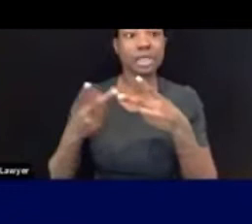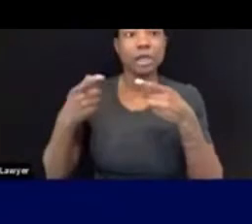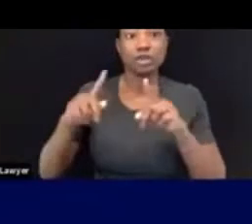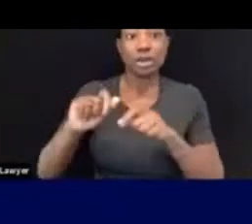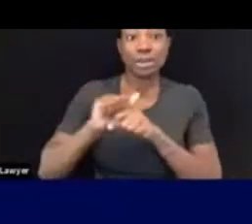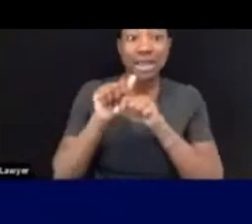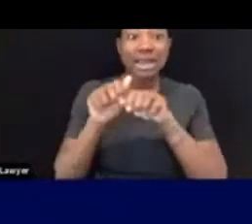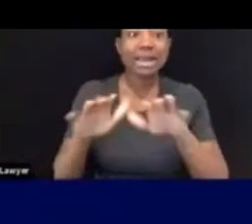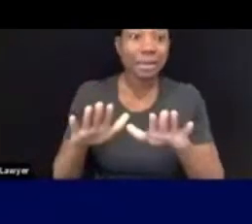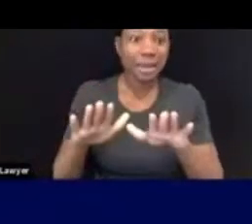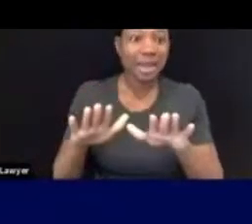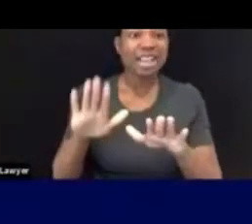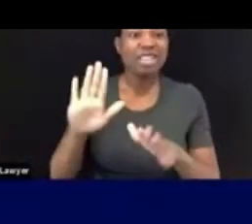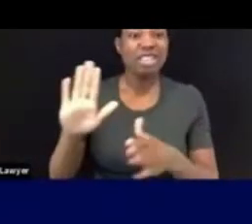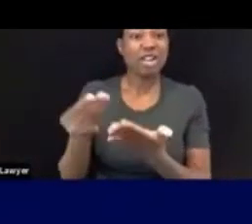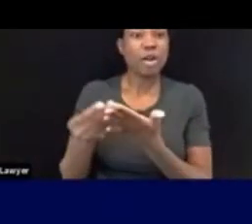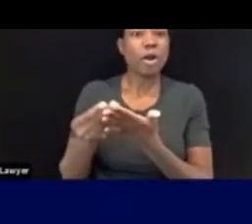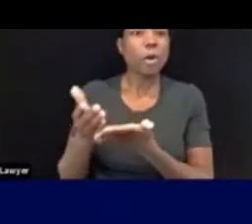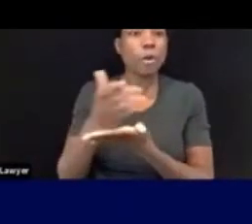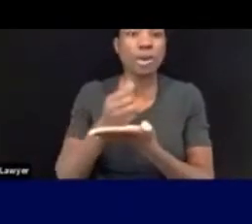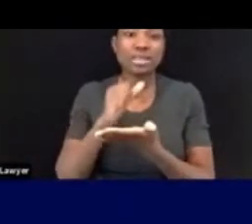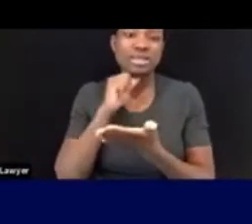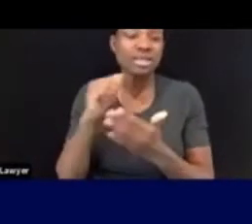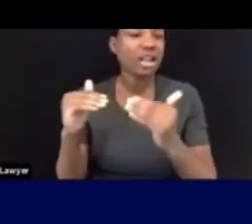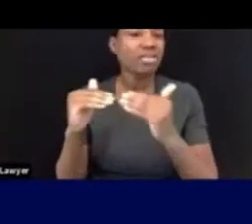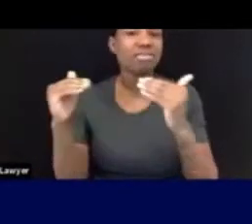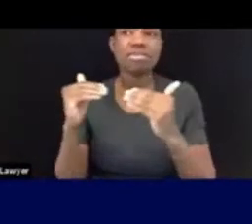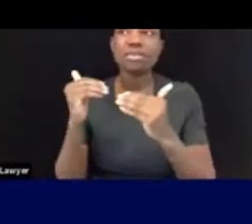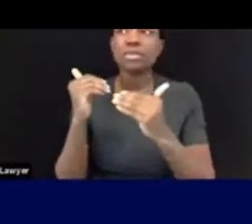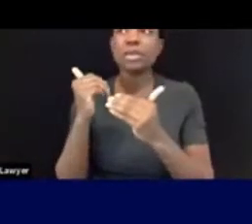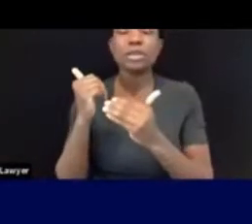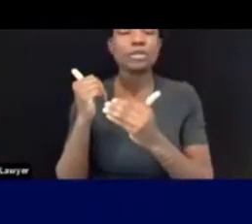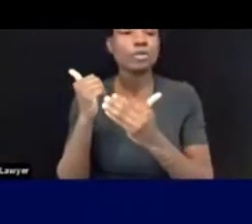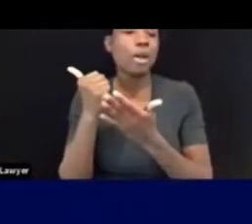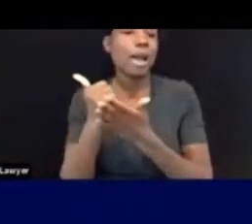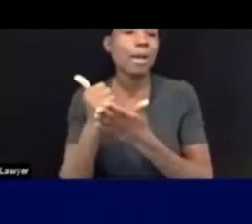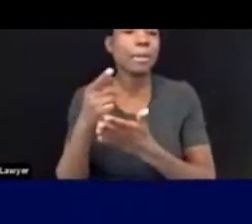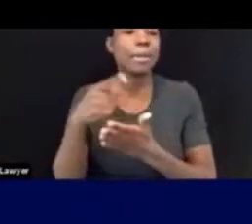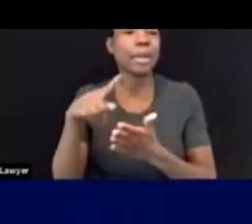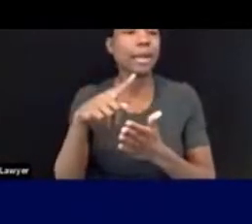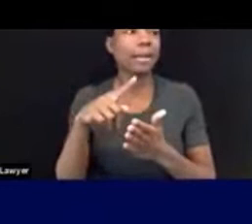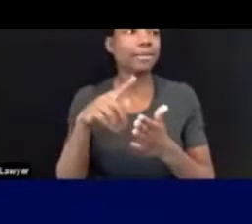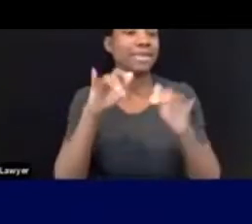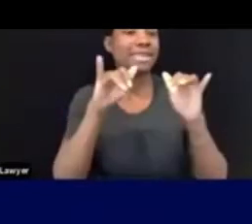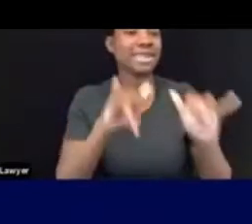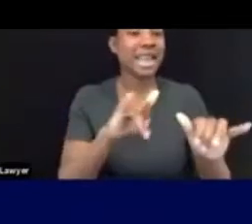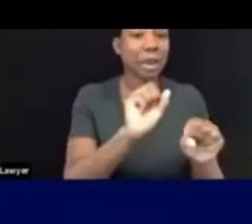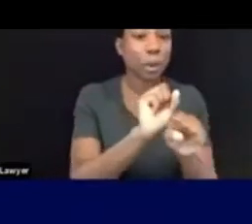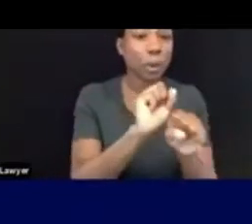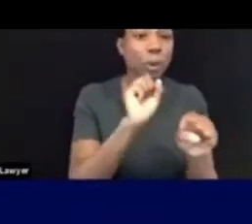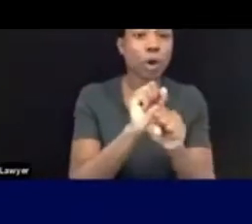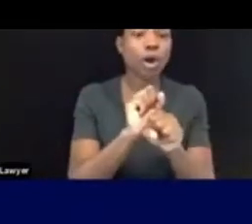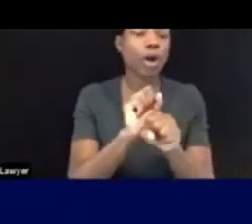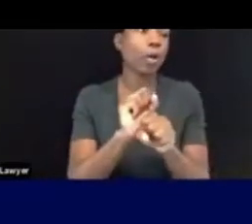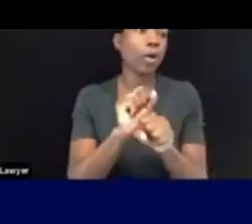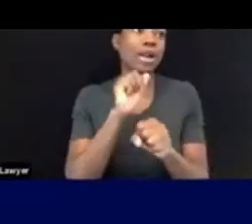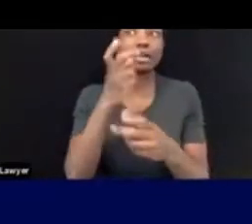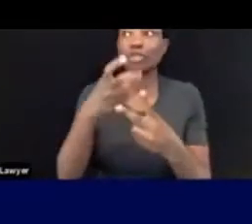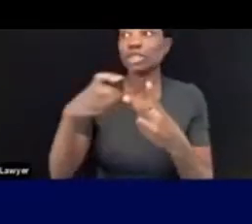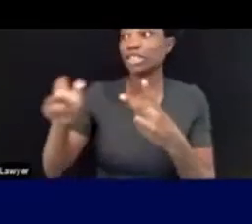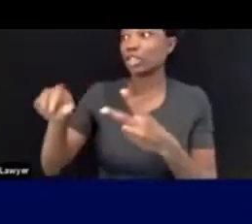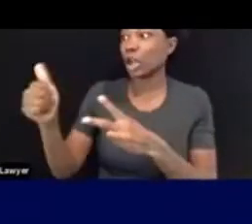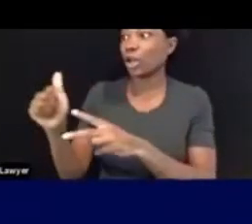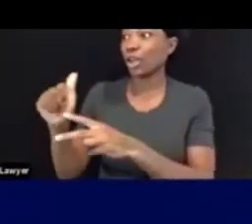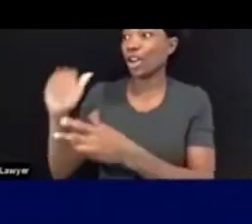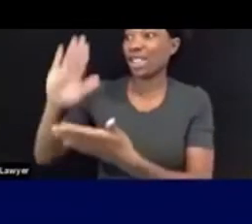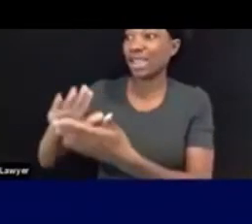sufficient to keep them from leaving the job and either going to another employer where there's less risk or just not coming back at all.